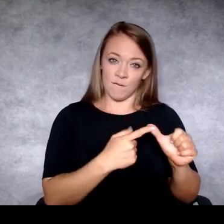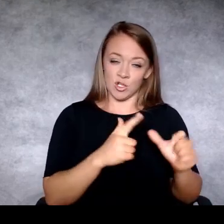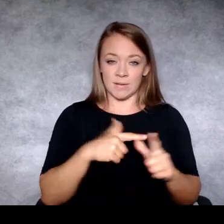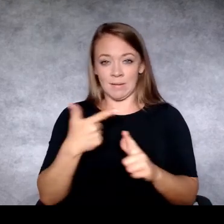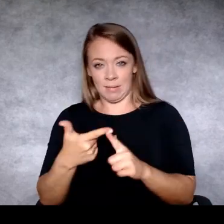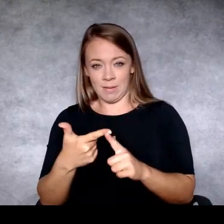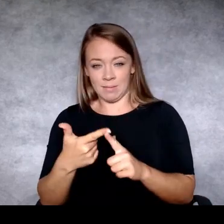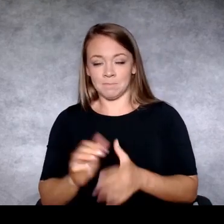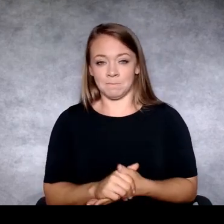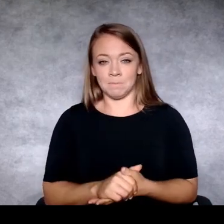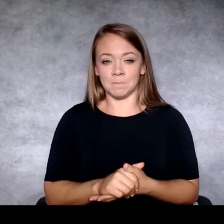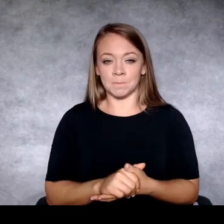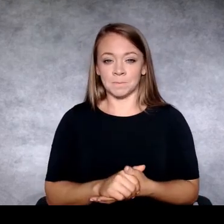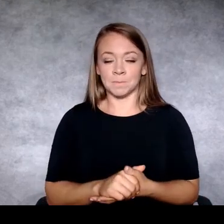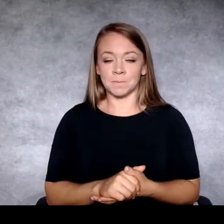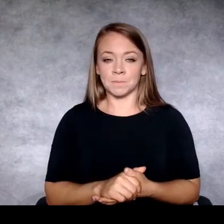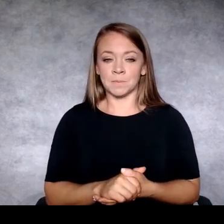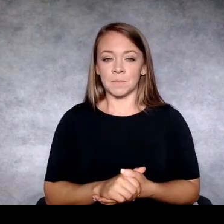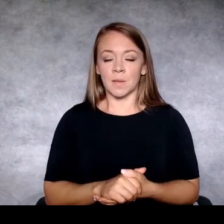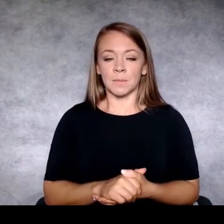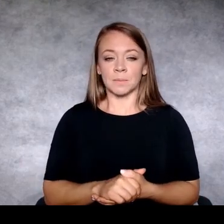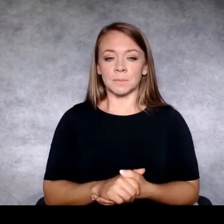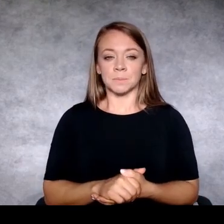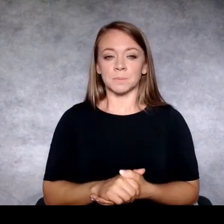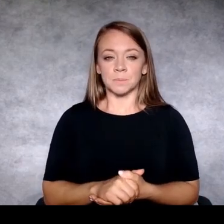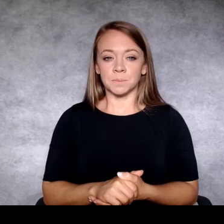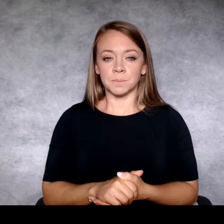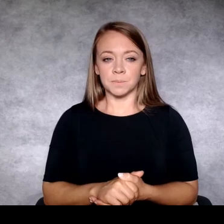still highly preferred.